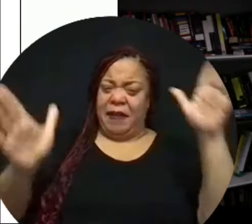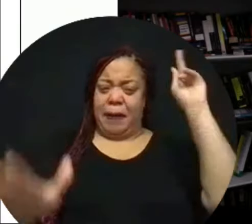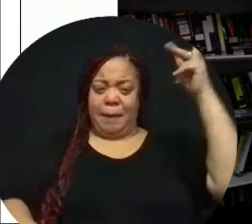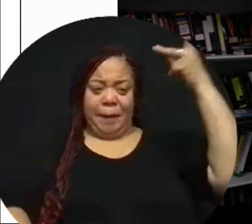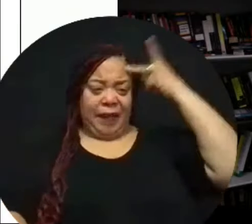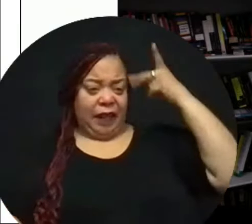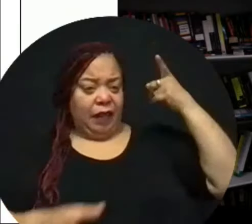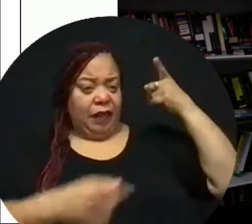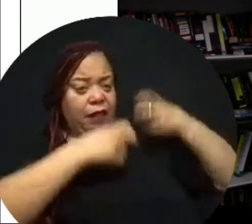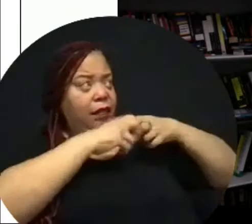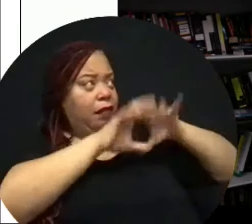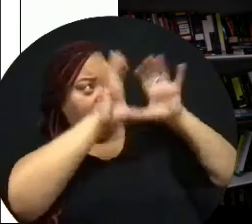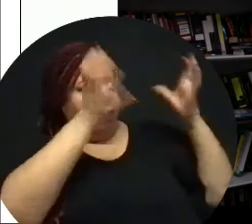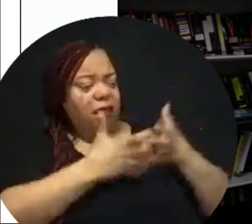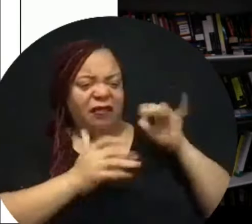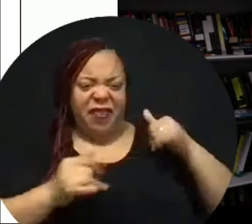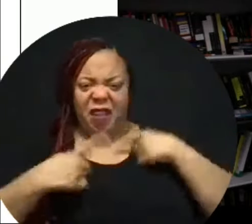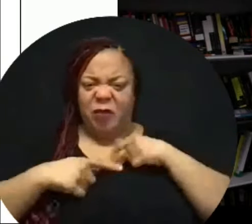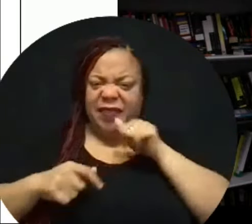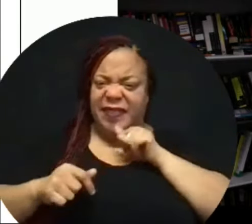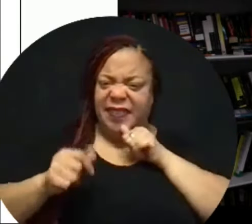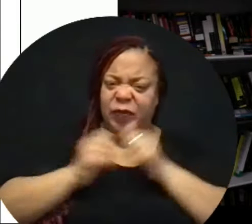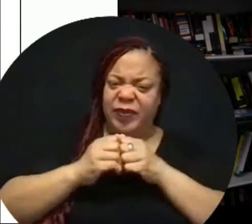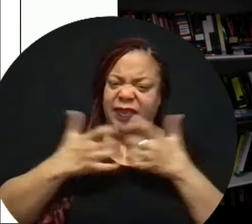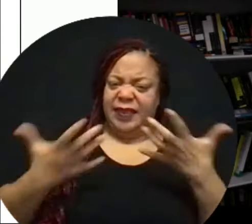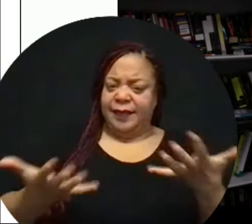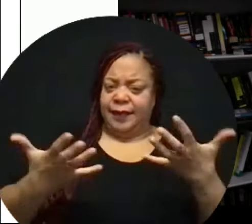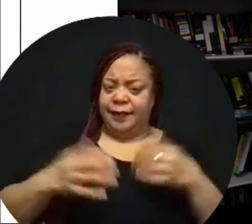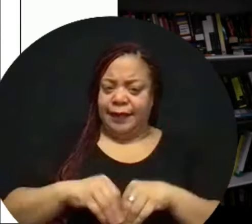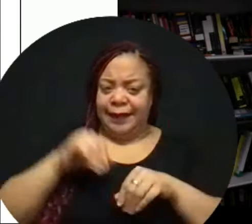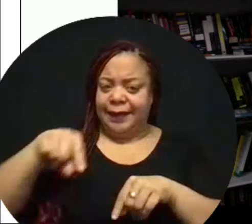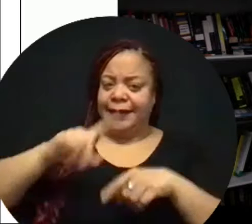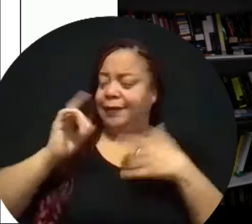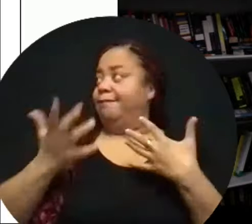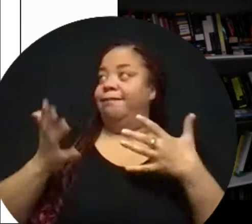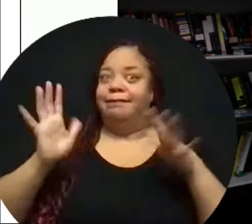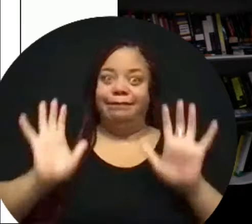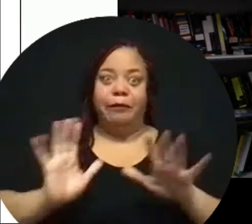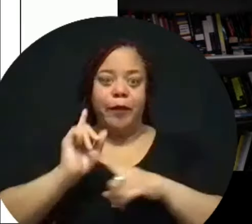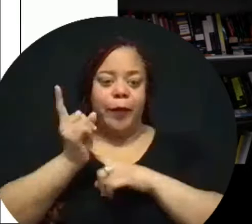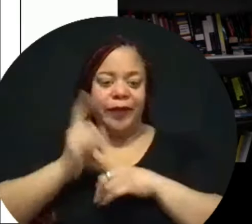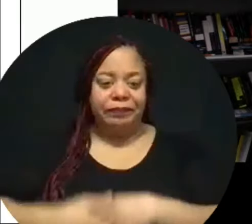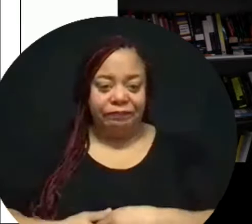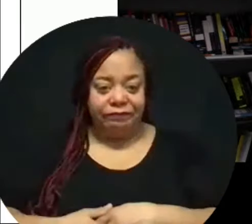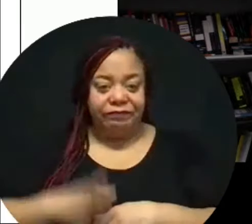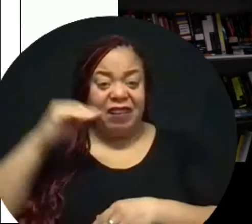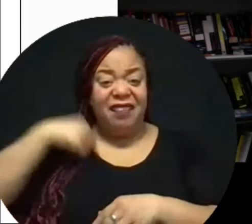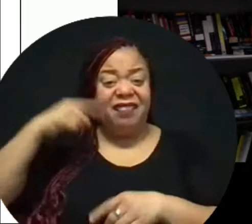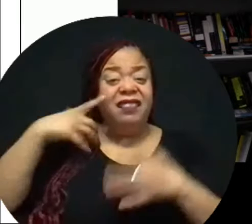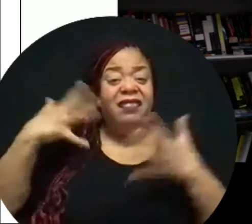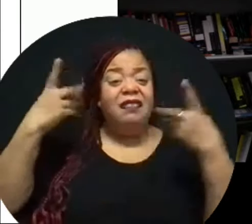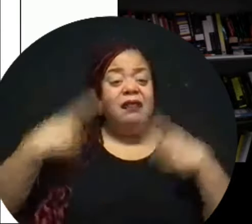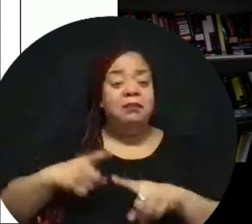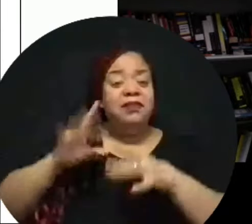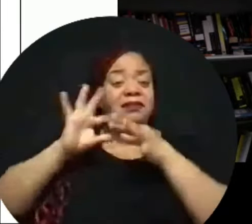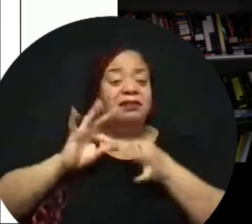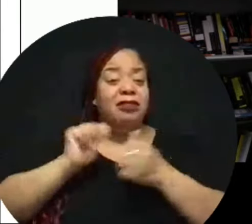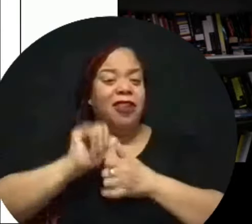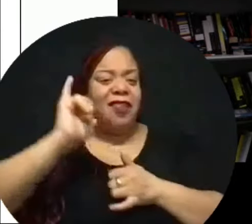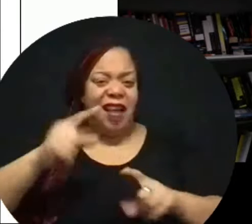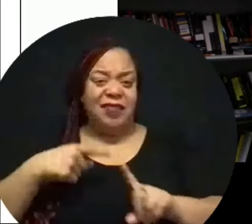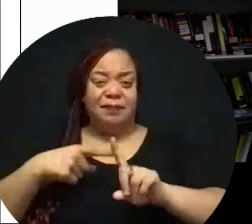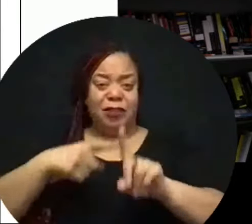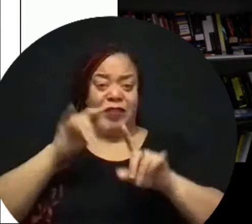those, especially with the Superfund sites, with federal facilities, and also just all kinds